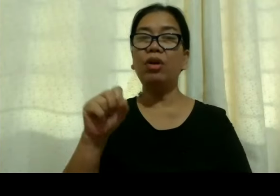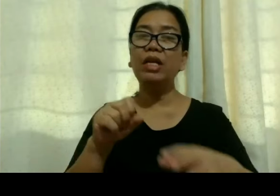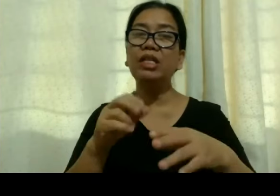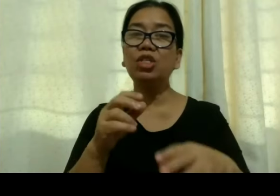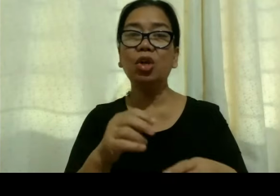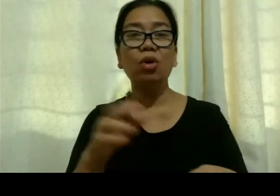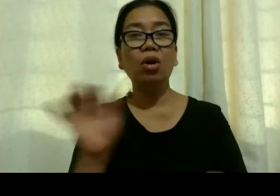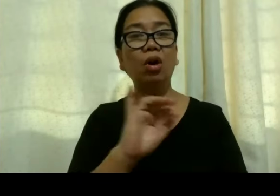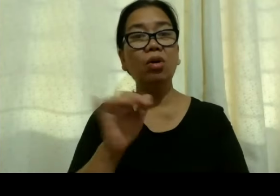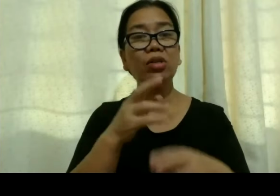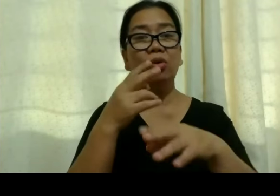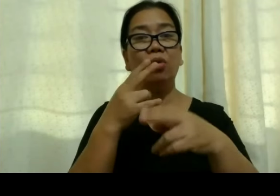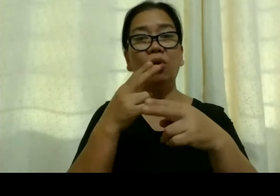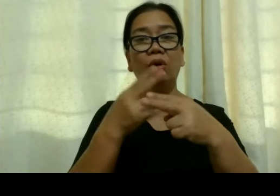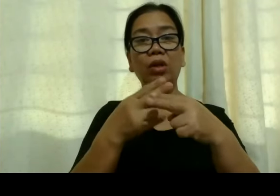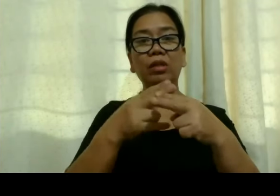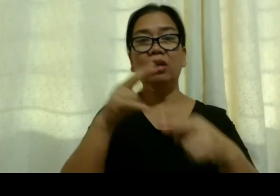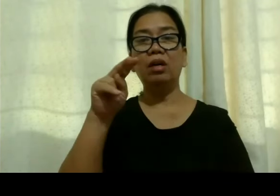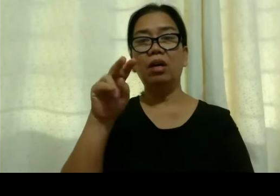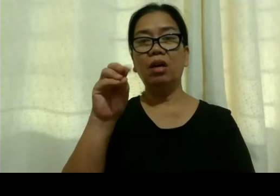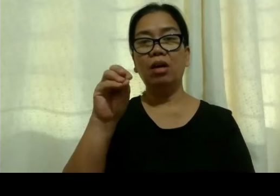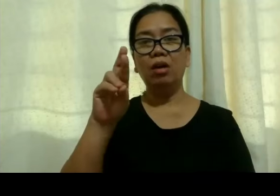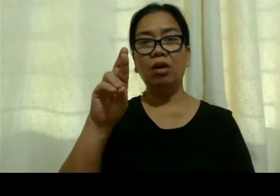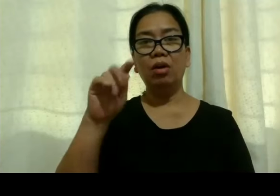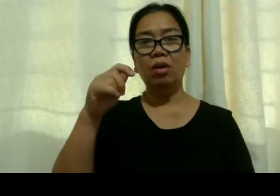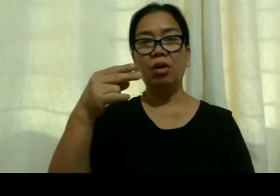Borealis, or it is also called